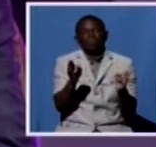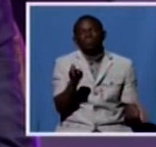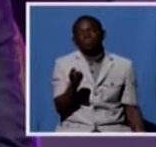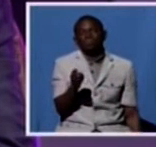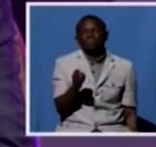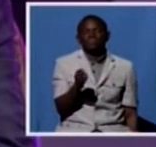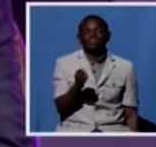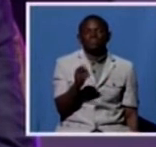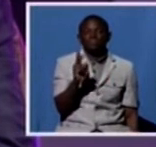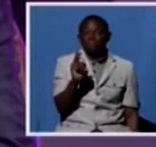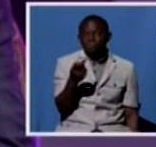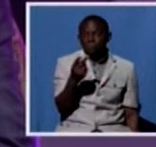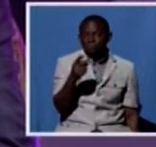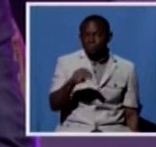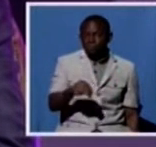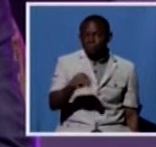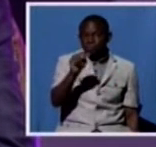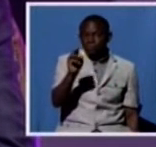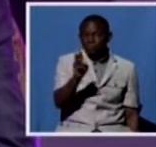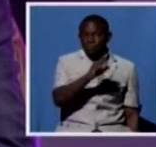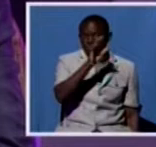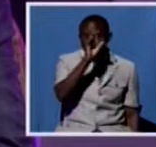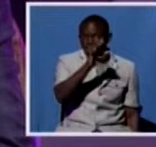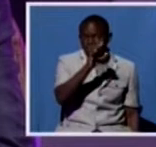in northwestern province between